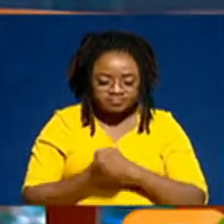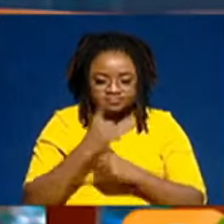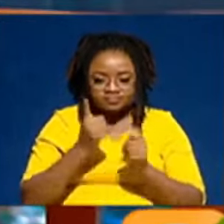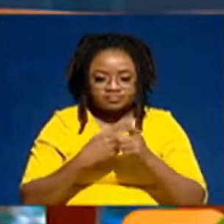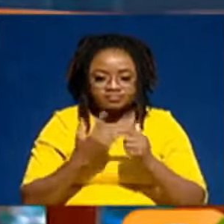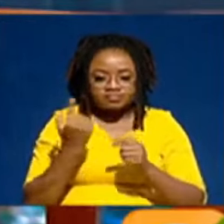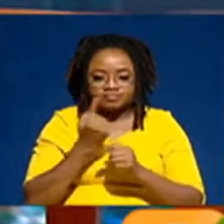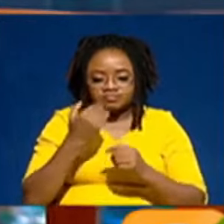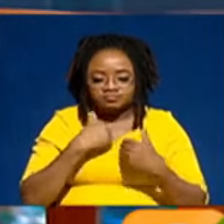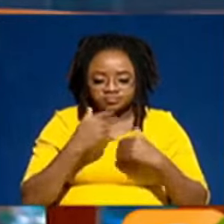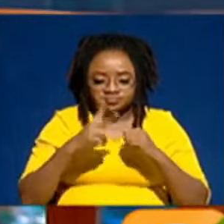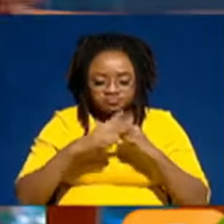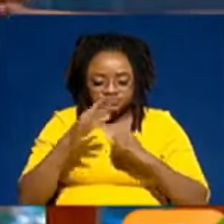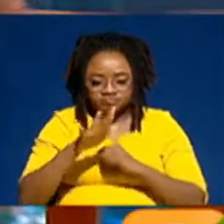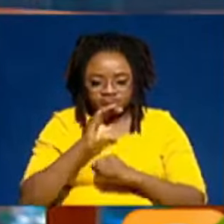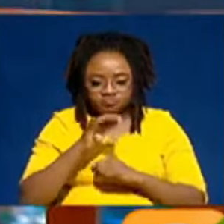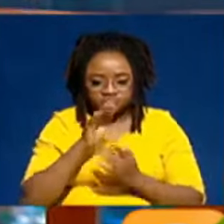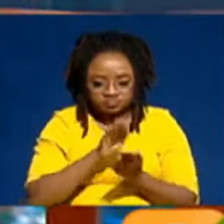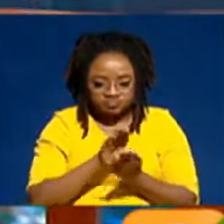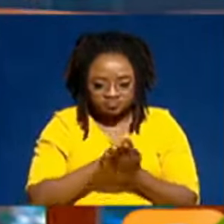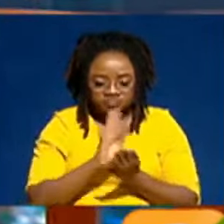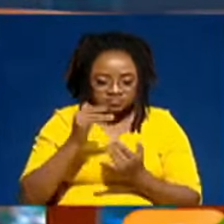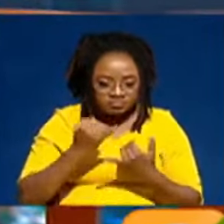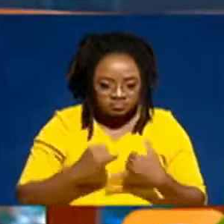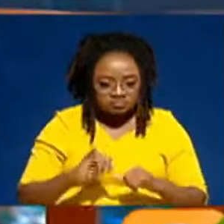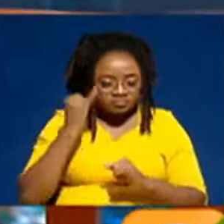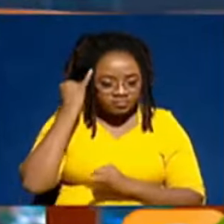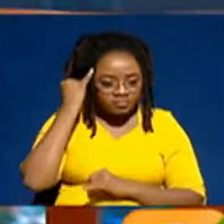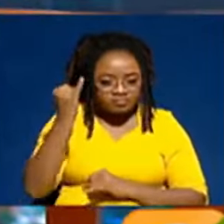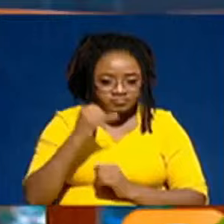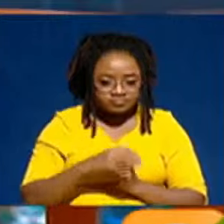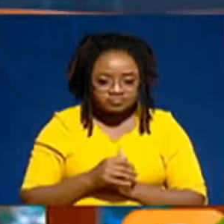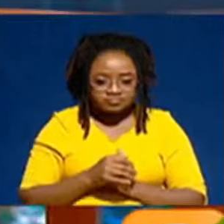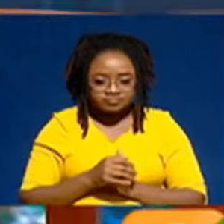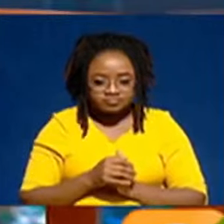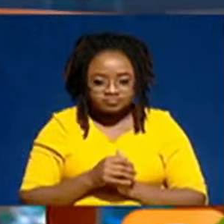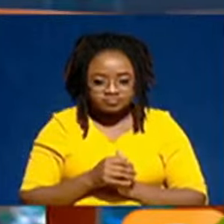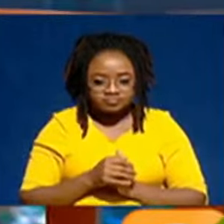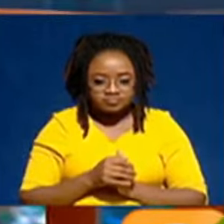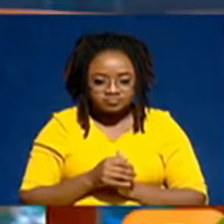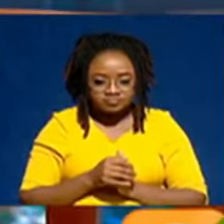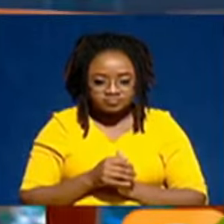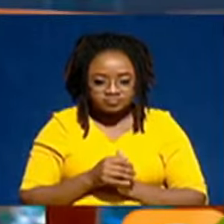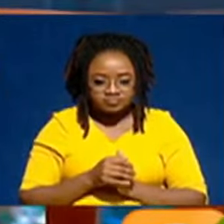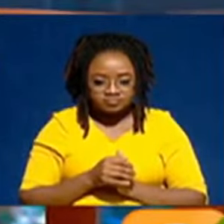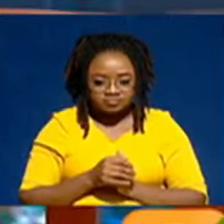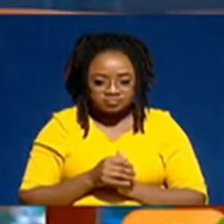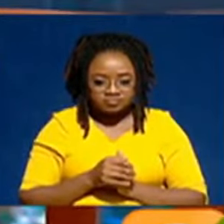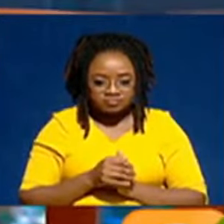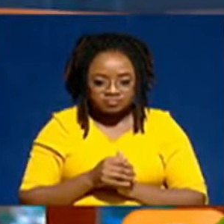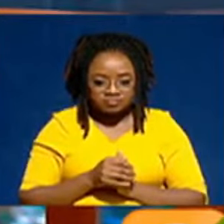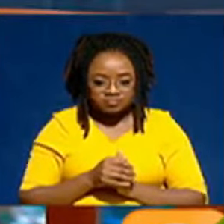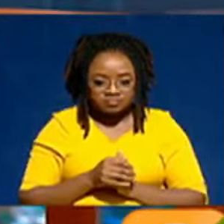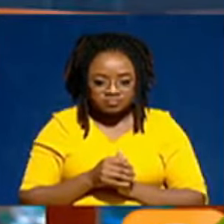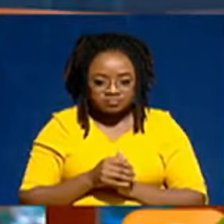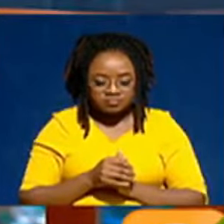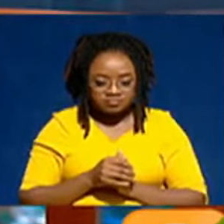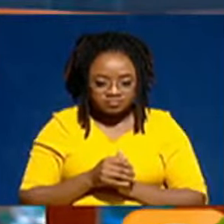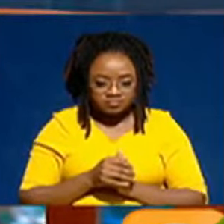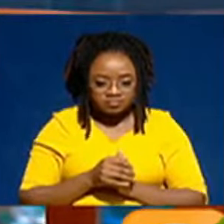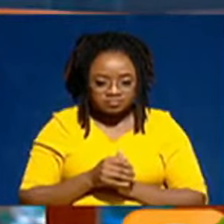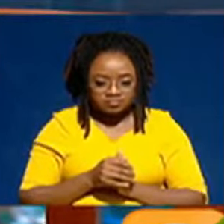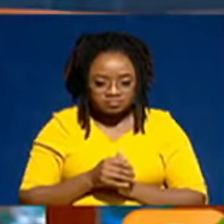75-story building? Hmm. Can you just imagine? Try and figure out. It's catastrophic. We can't even put off a fire